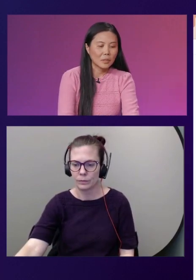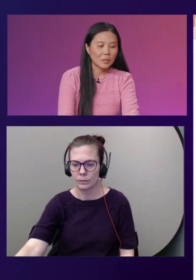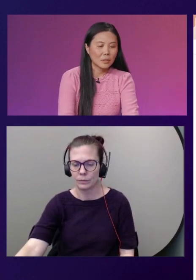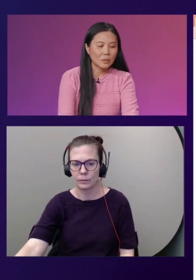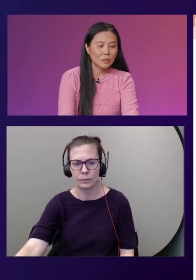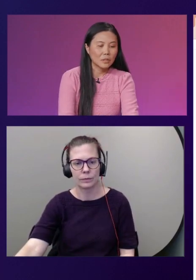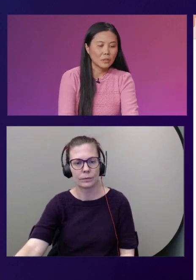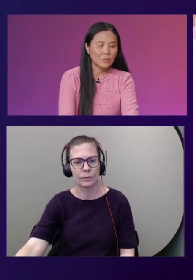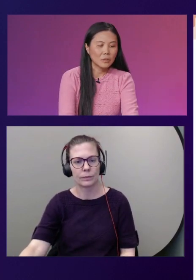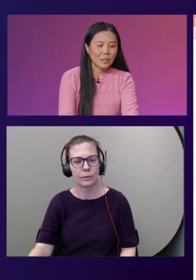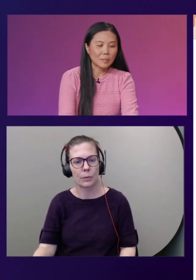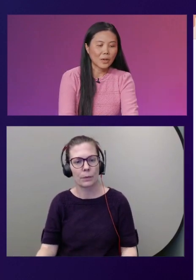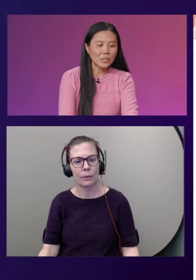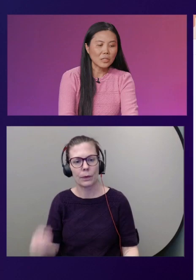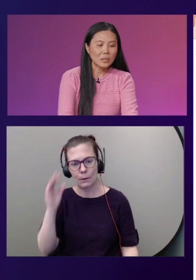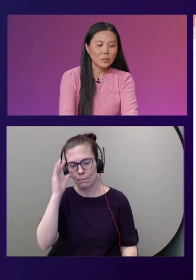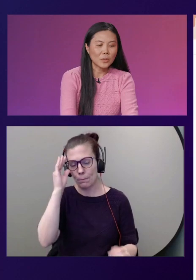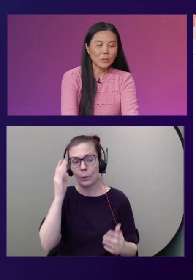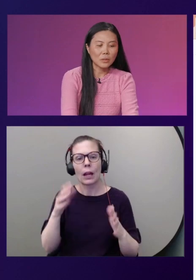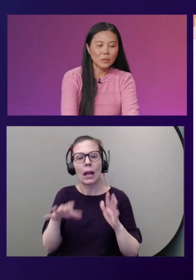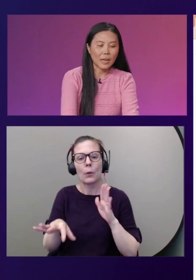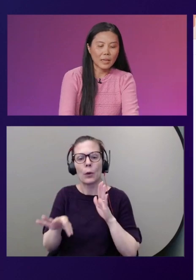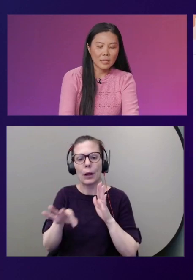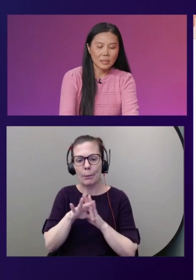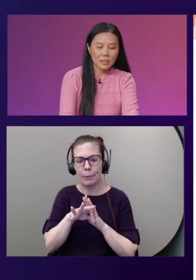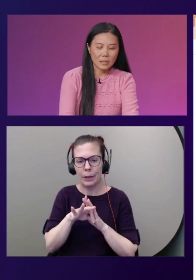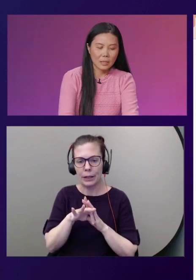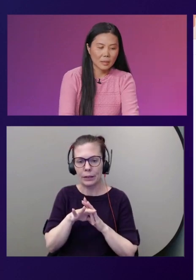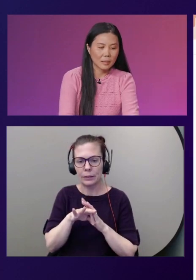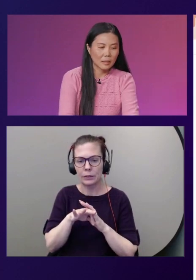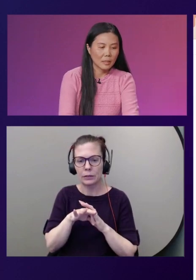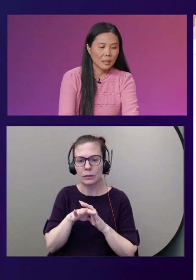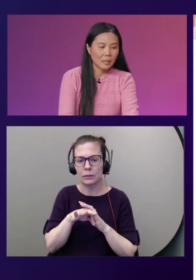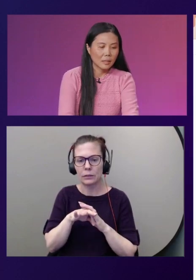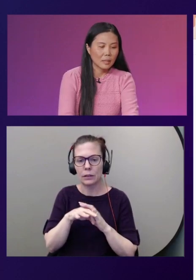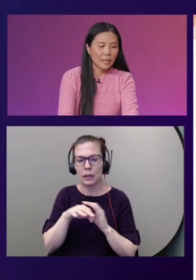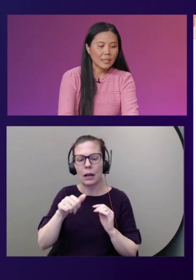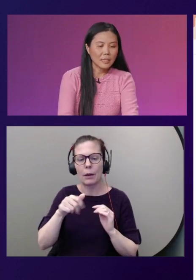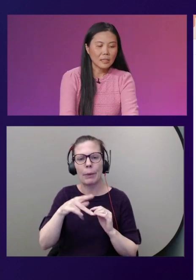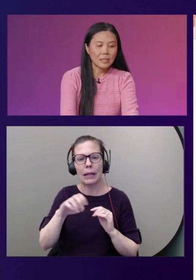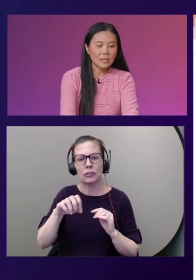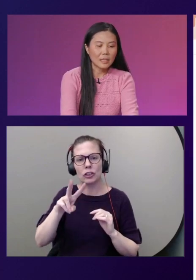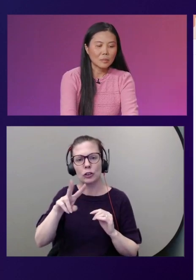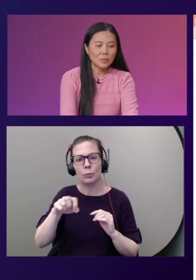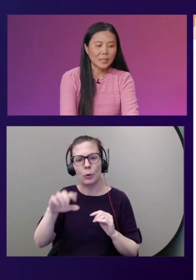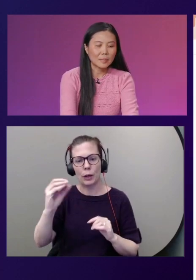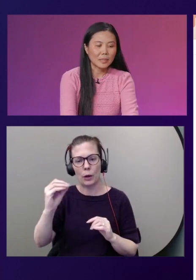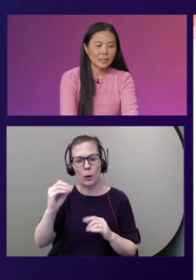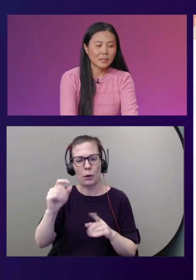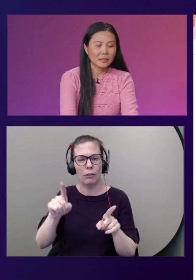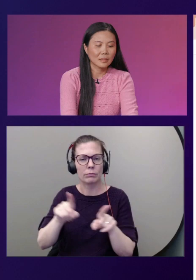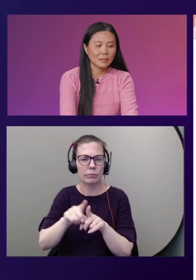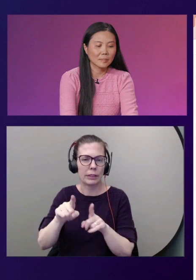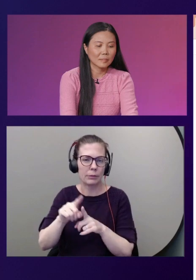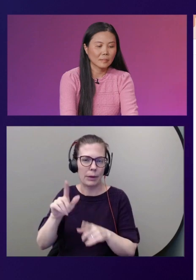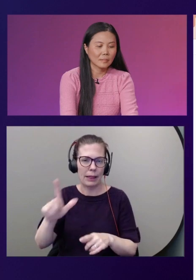I'm going to choose Apache 2.0 as the license and put my name in